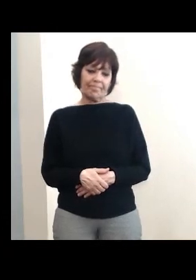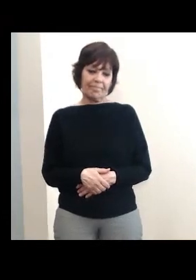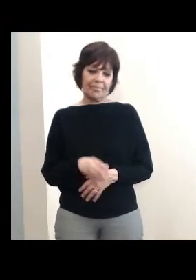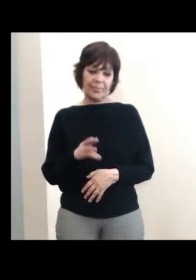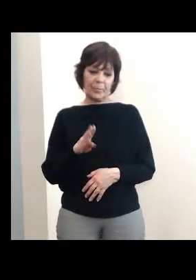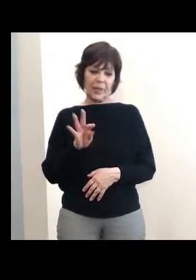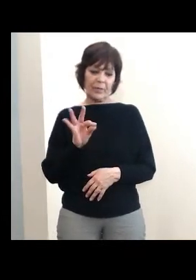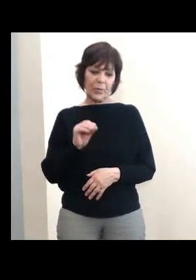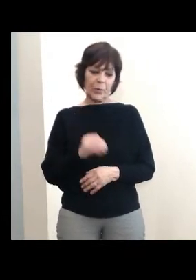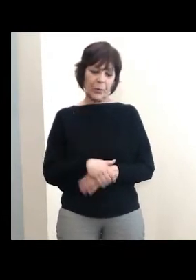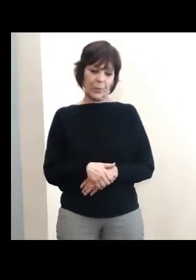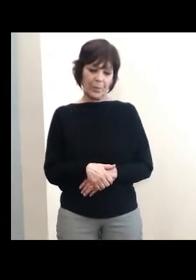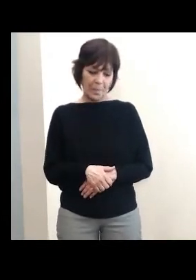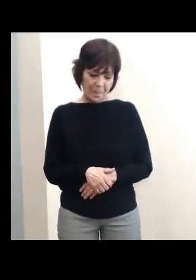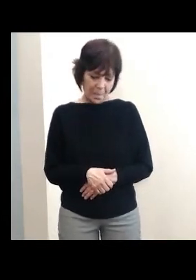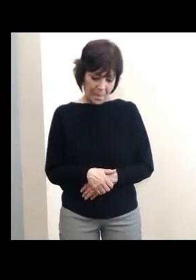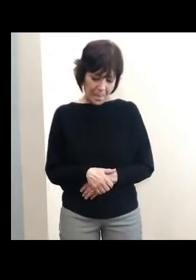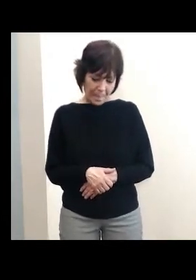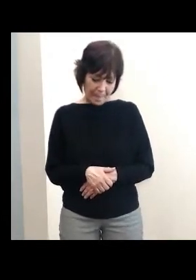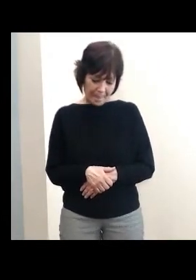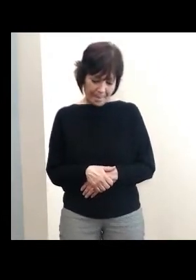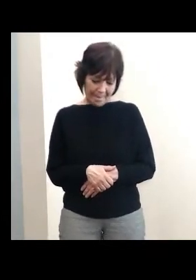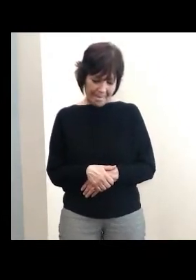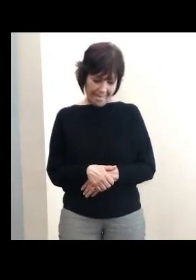WBFO, is anybody on?